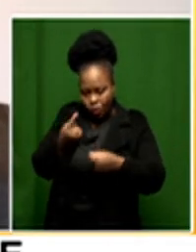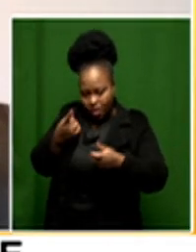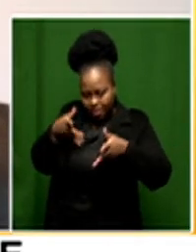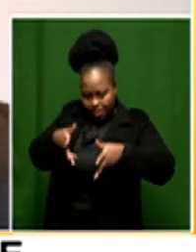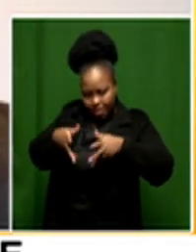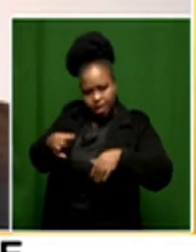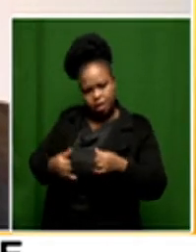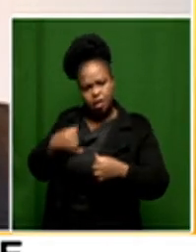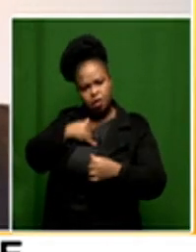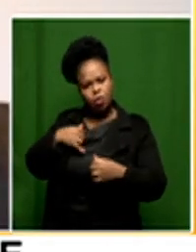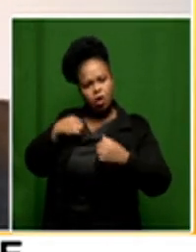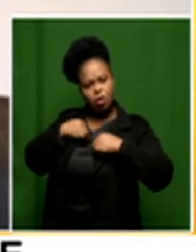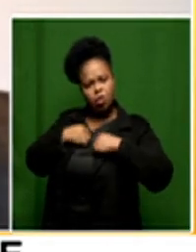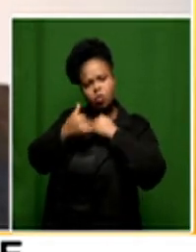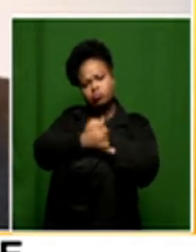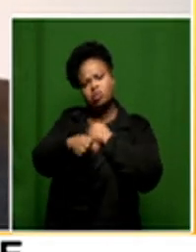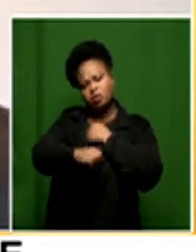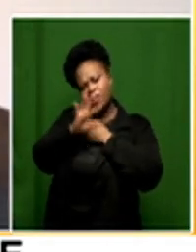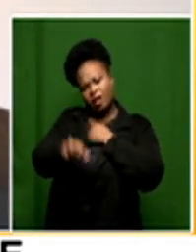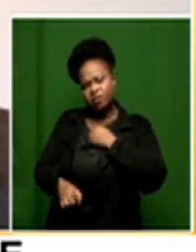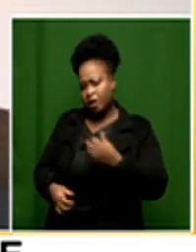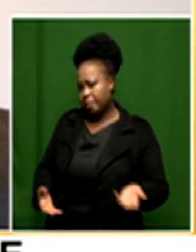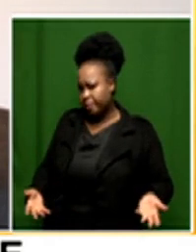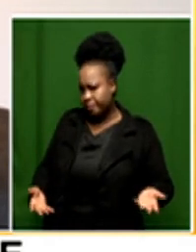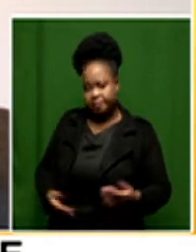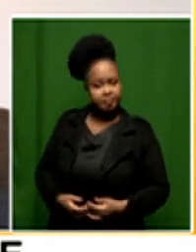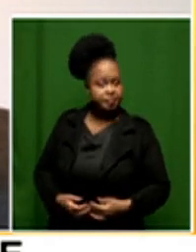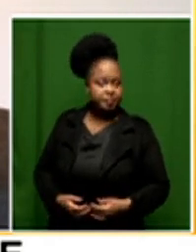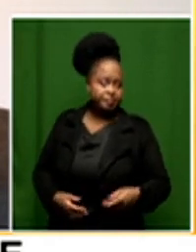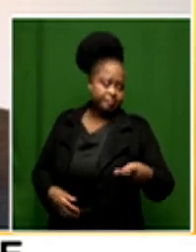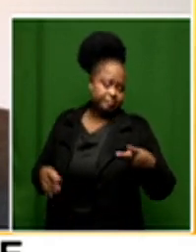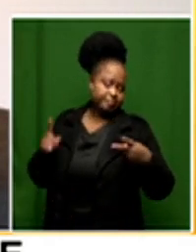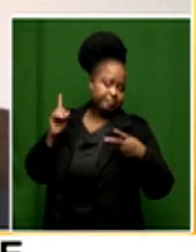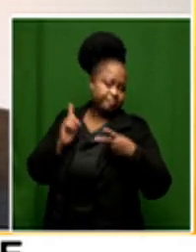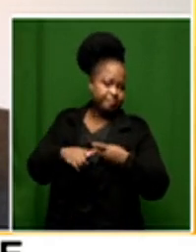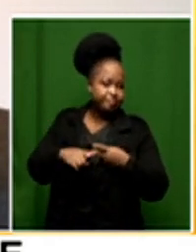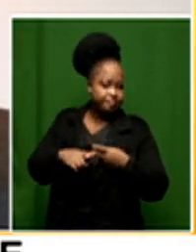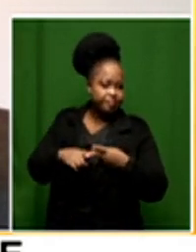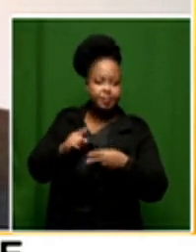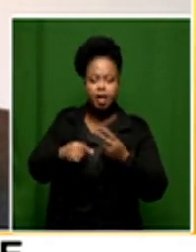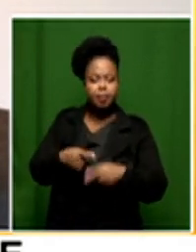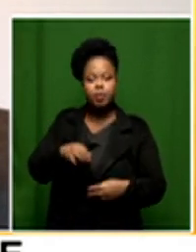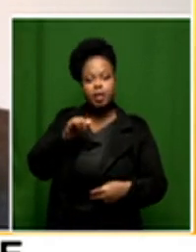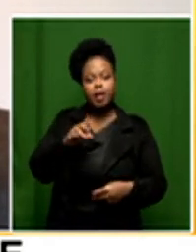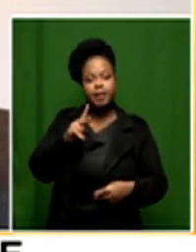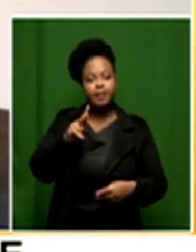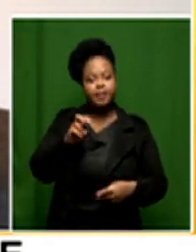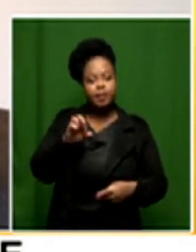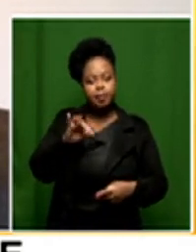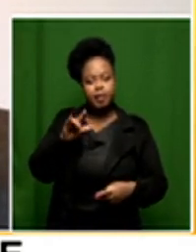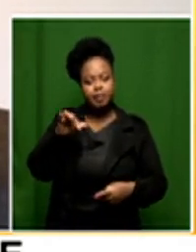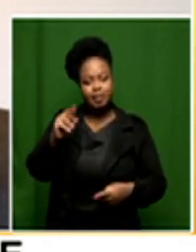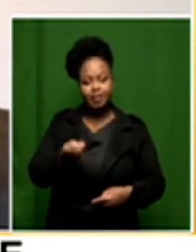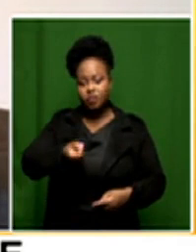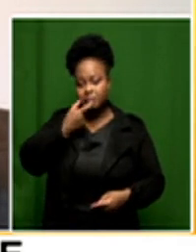our country. And also, secondly, with regard to Ivermectin, because